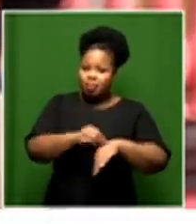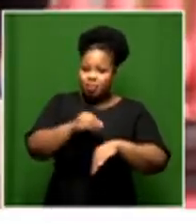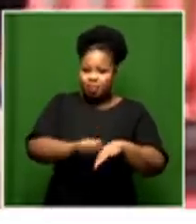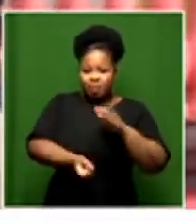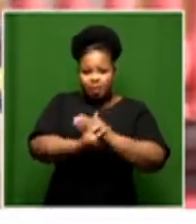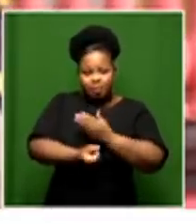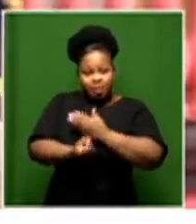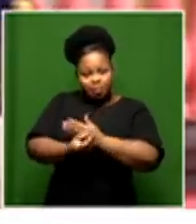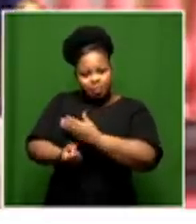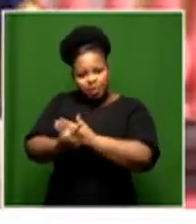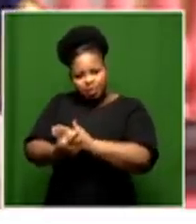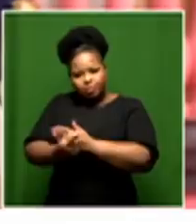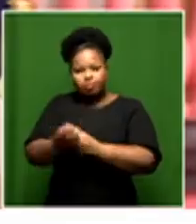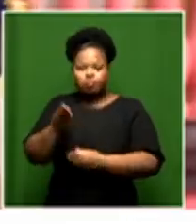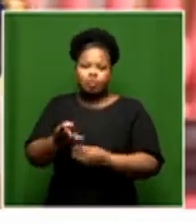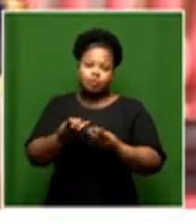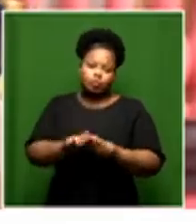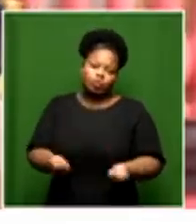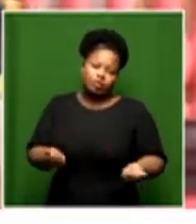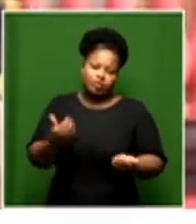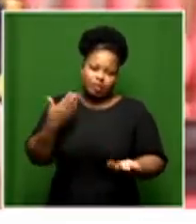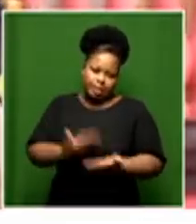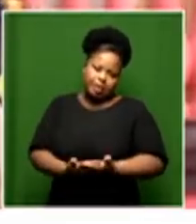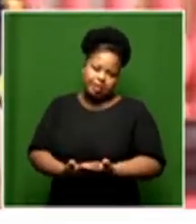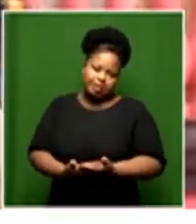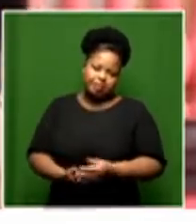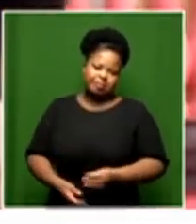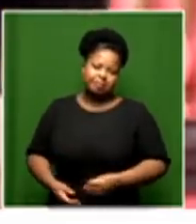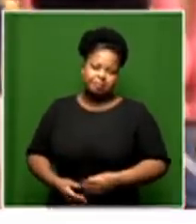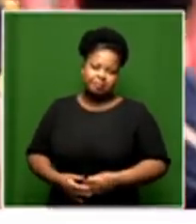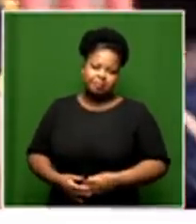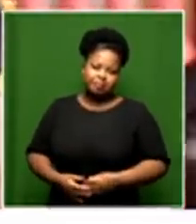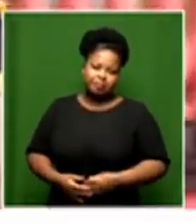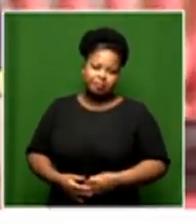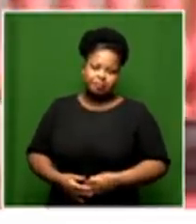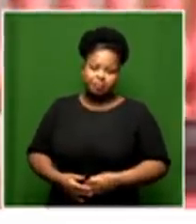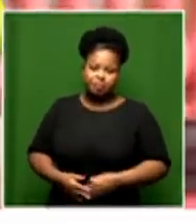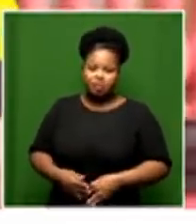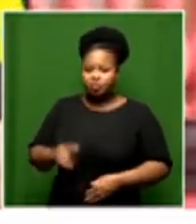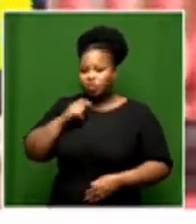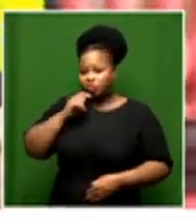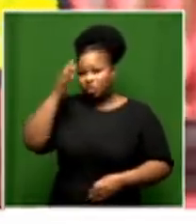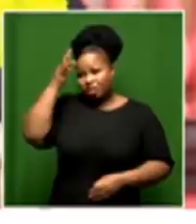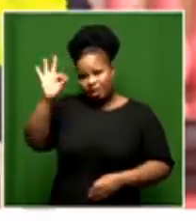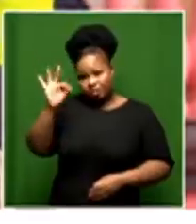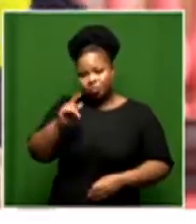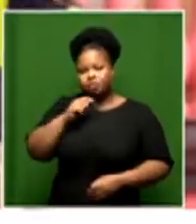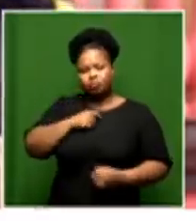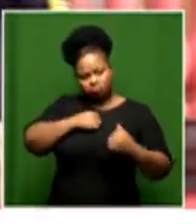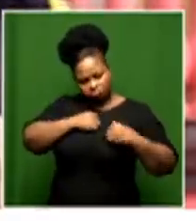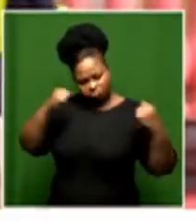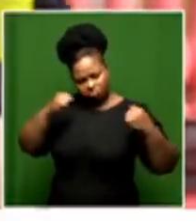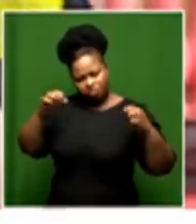there, they should be sorted out amicably, and it should be, the government should be